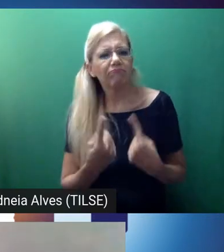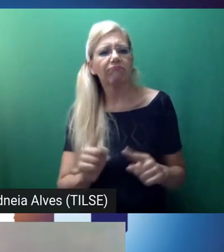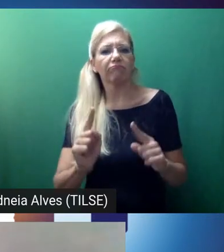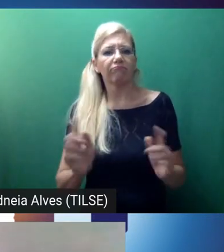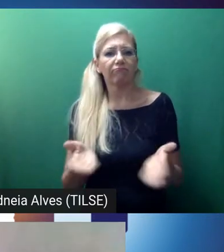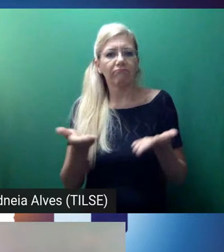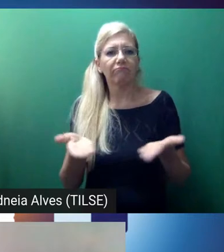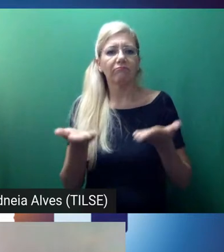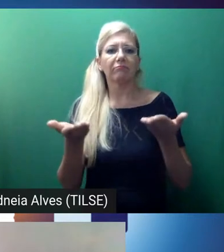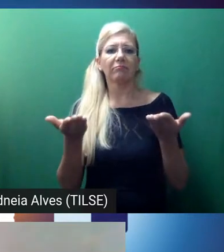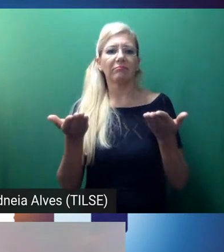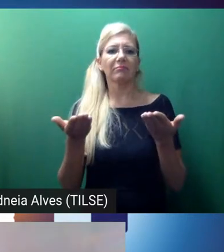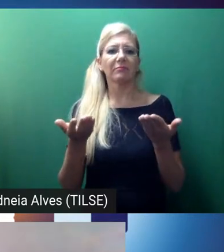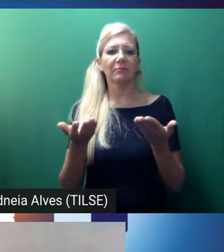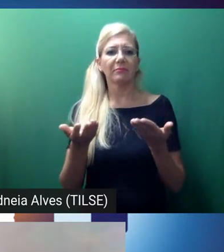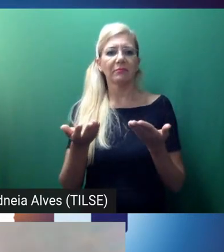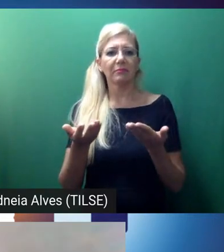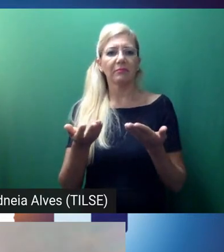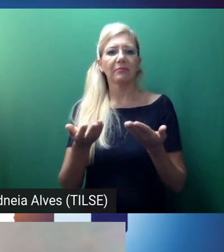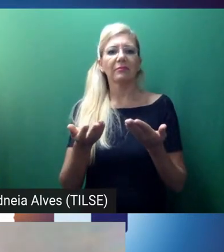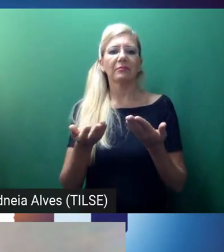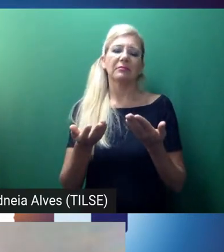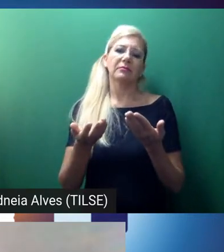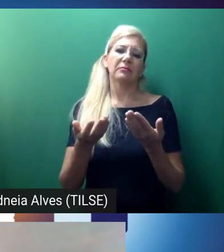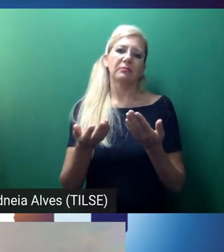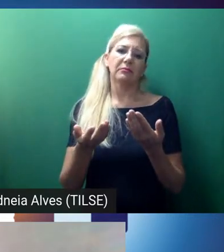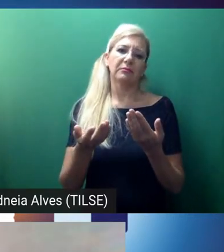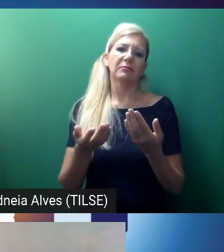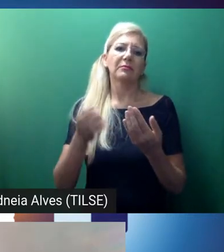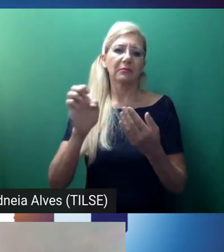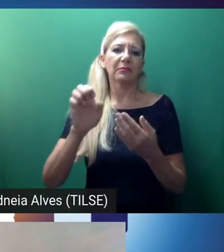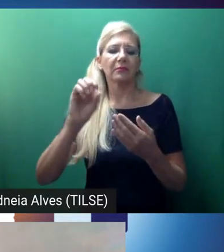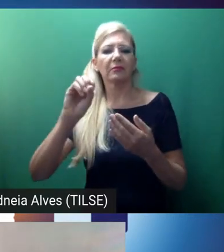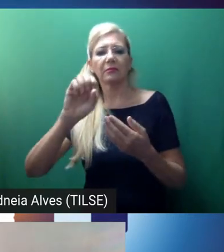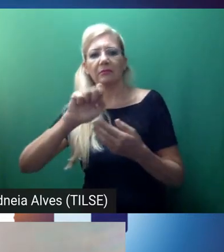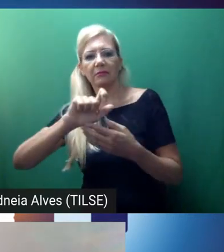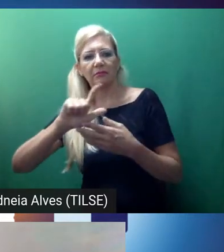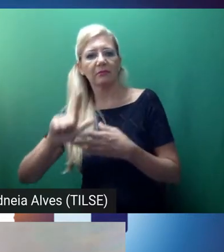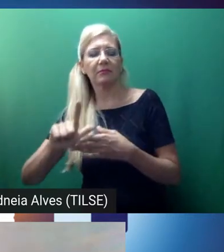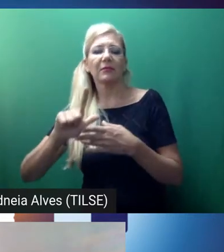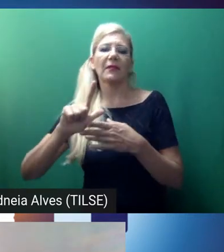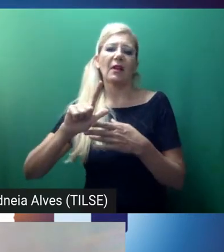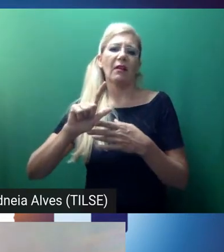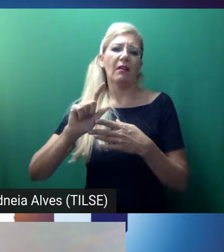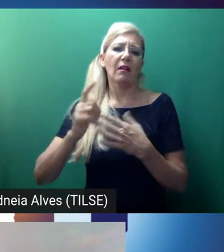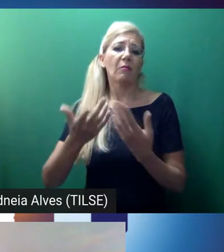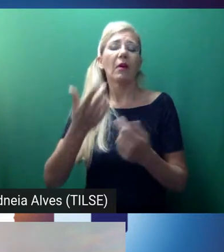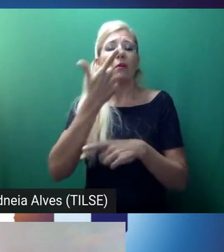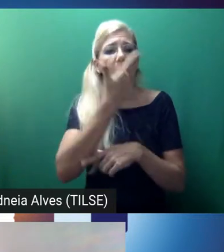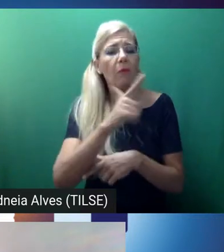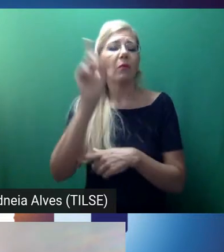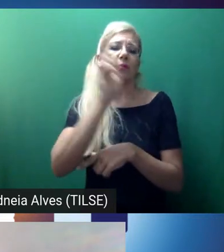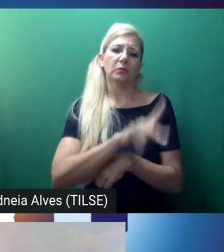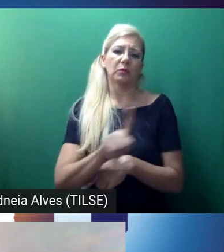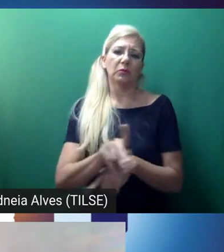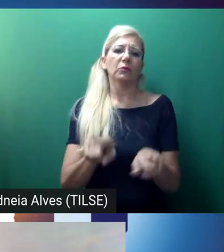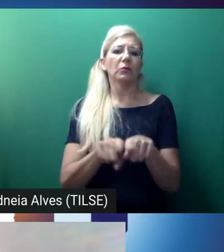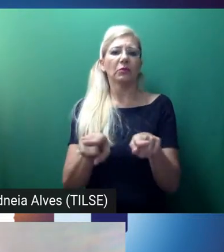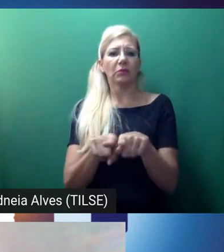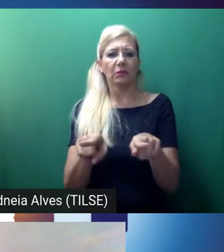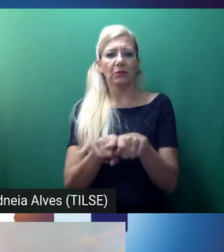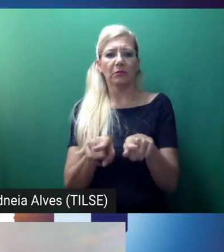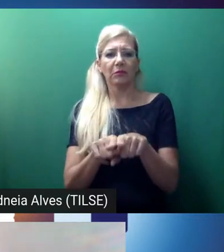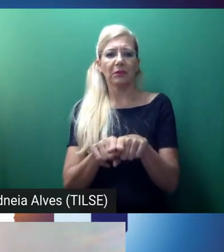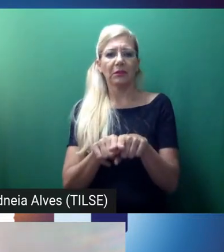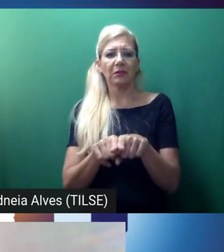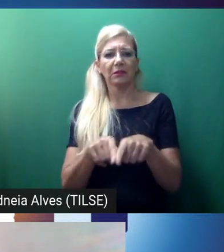just with ESOL teachers, with those of us who are in the profession, but also with parents, that we